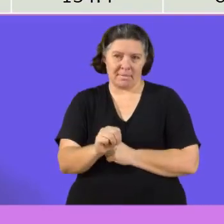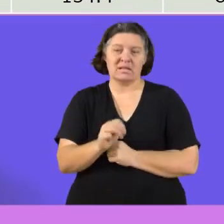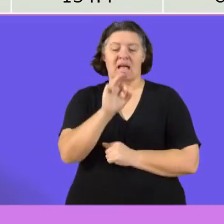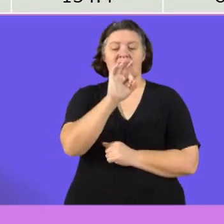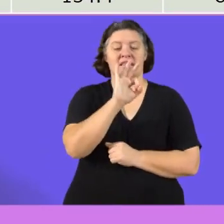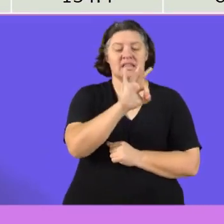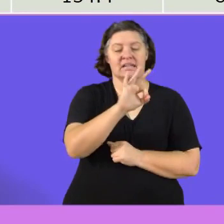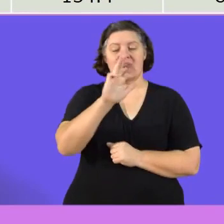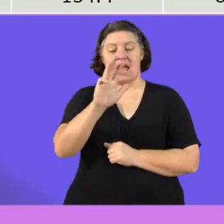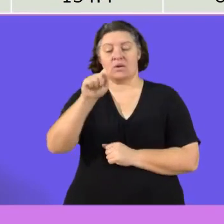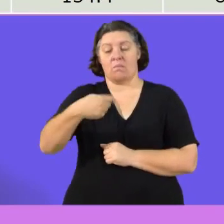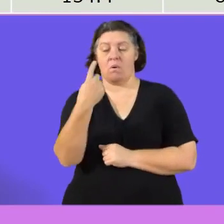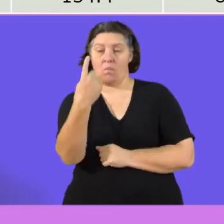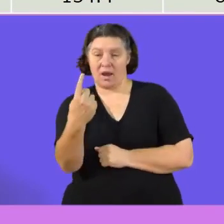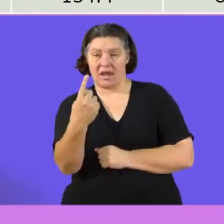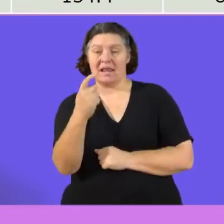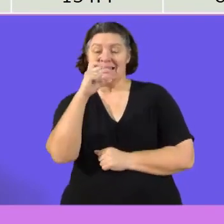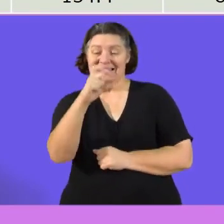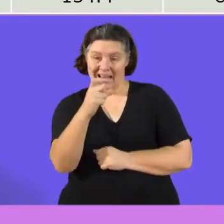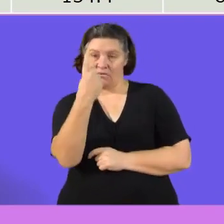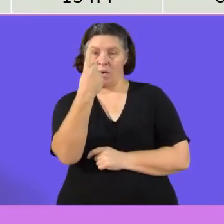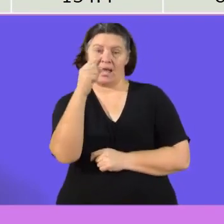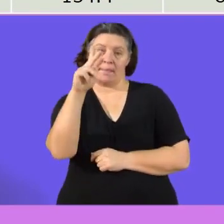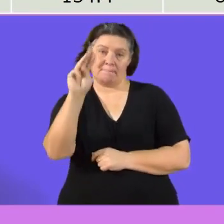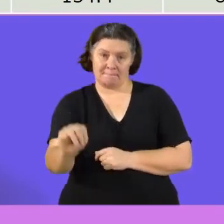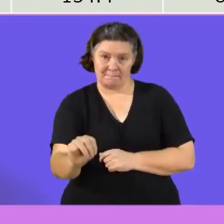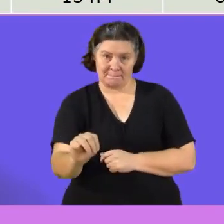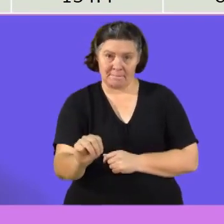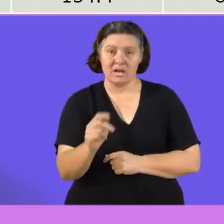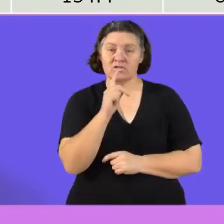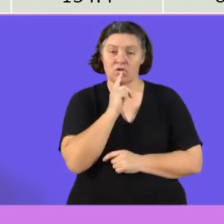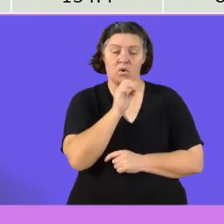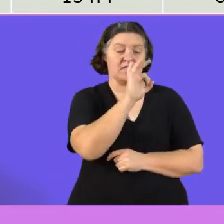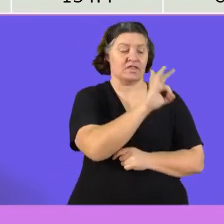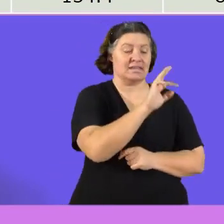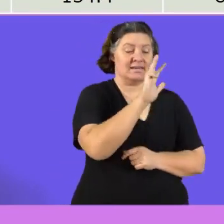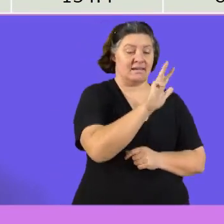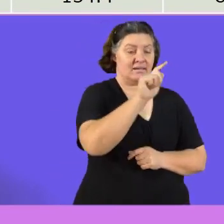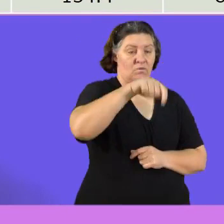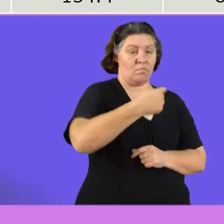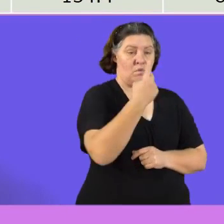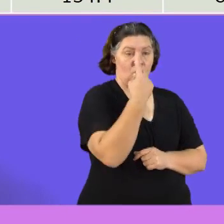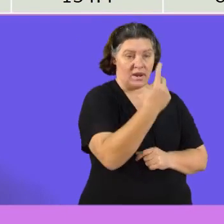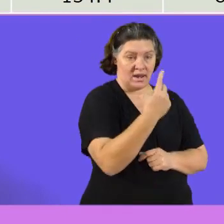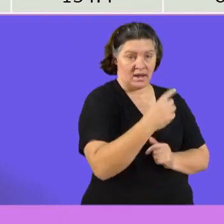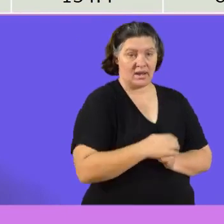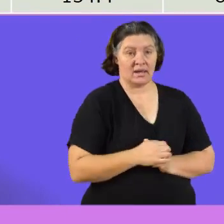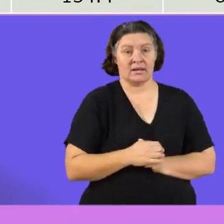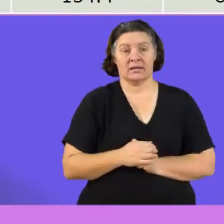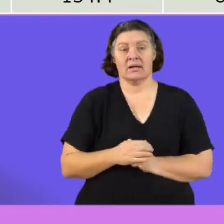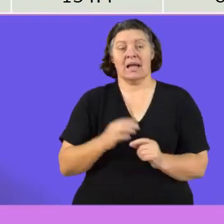per kilometer. Maintenance cost 39.1 cents per kilometer. So again, I take my